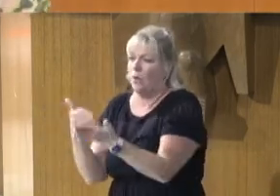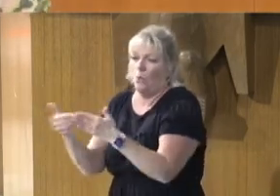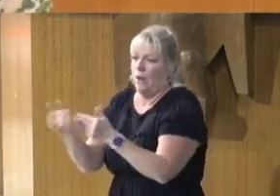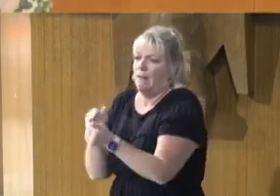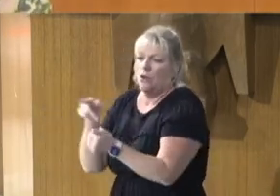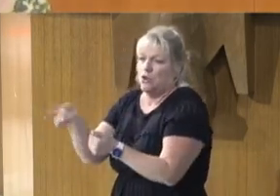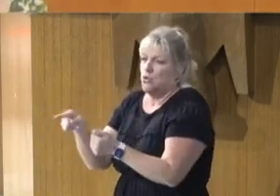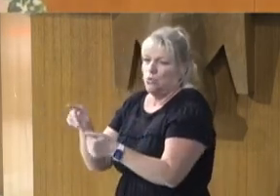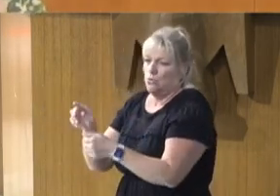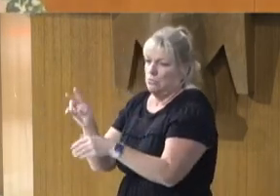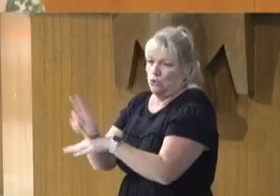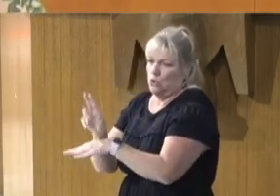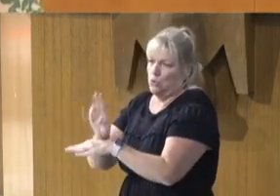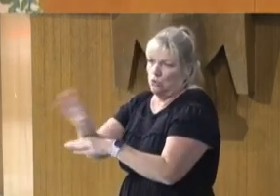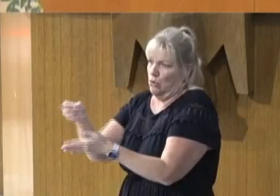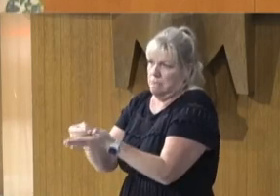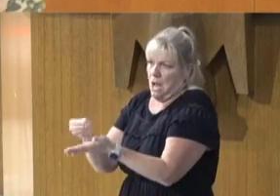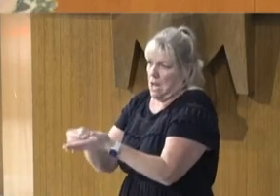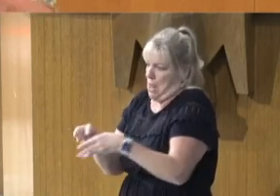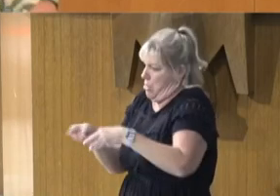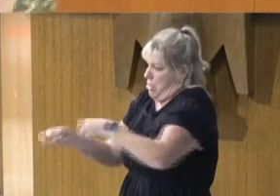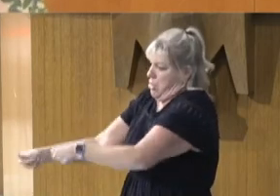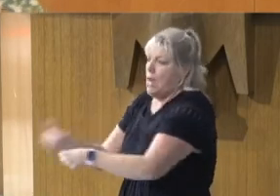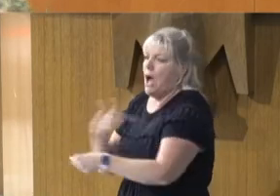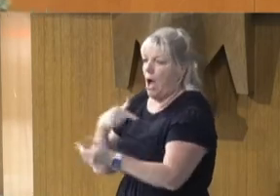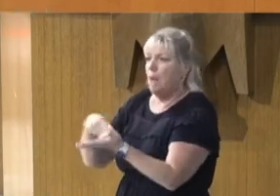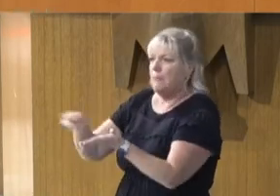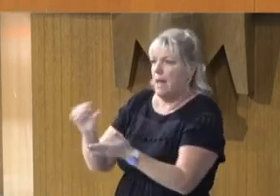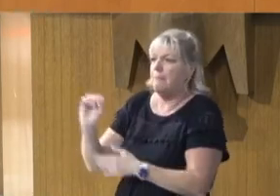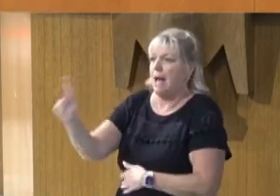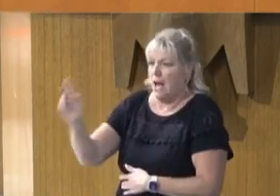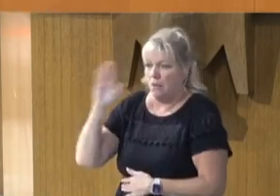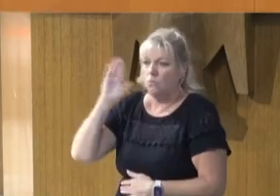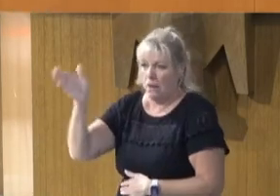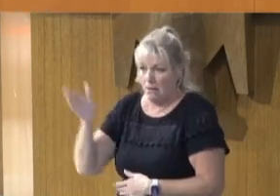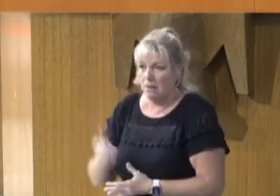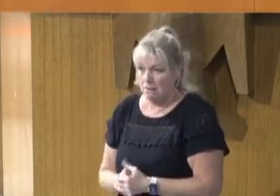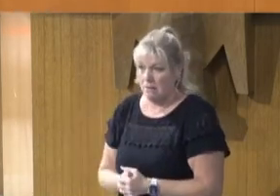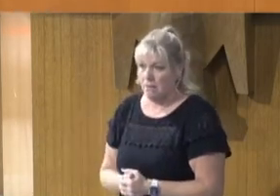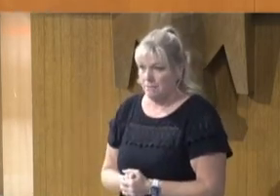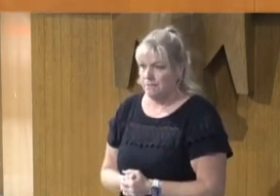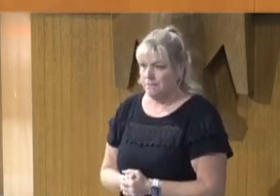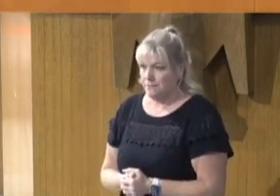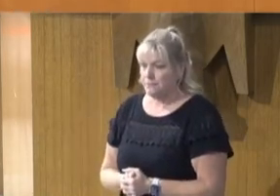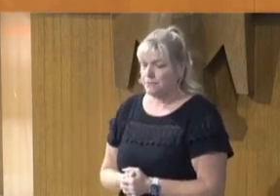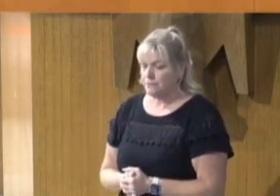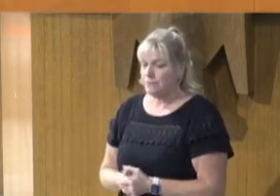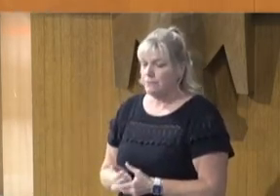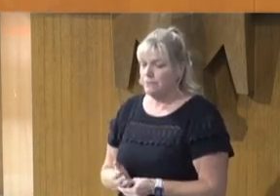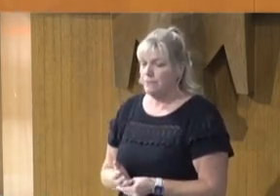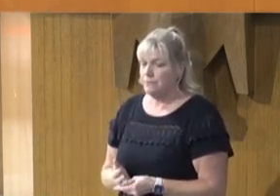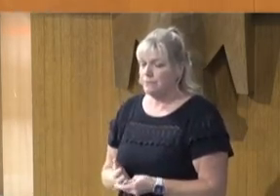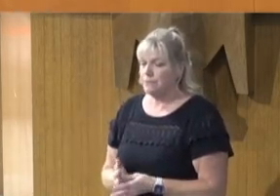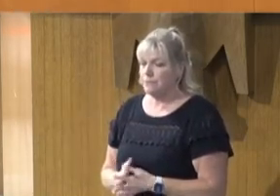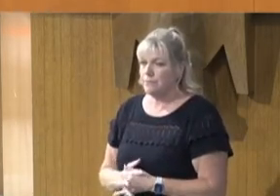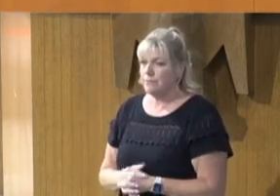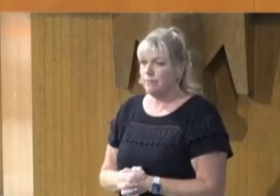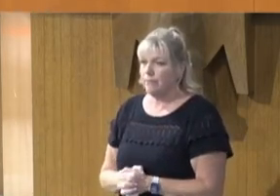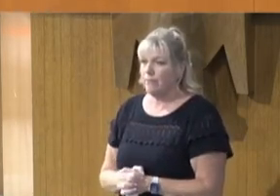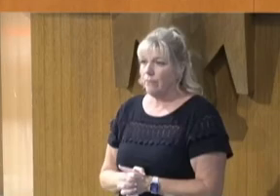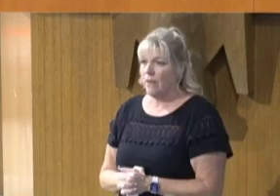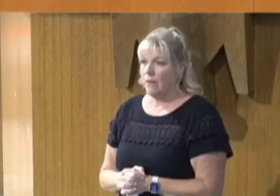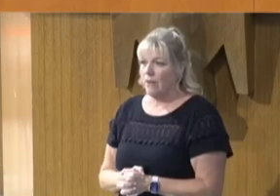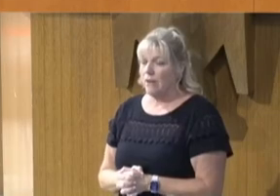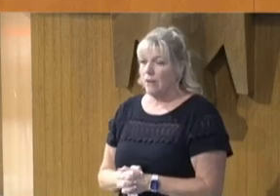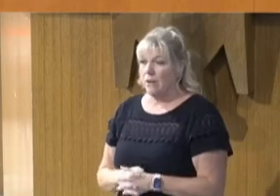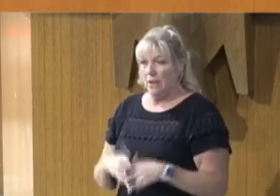this two days' pay he decides he needs to spend to make sure this man is well. It